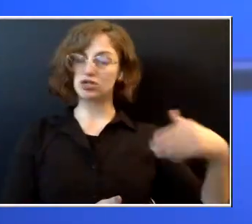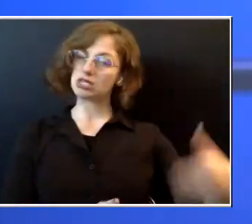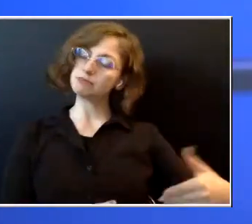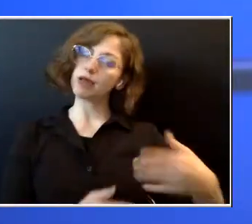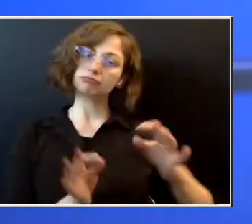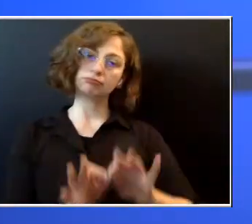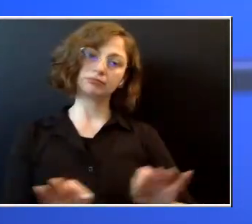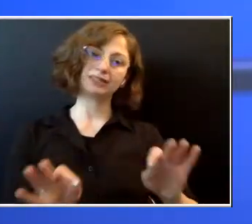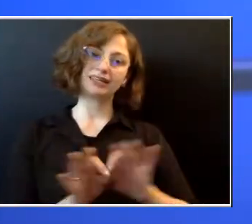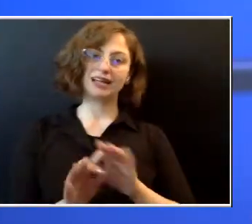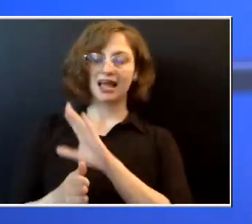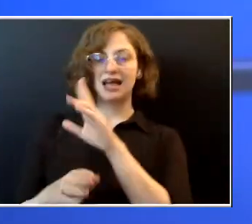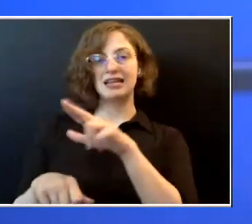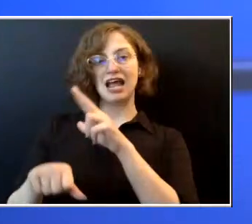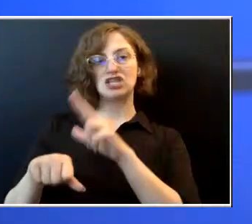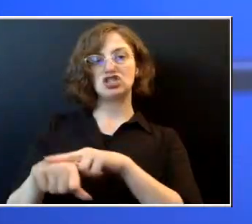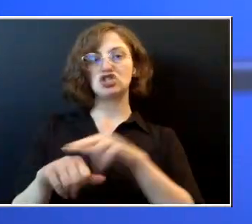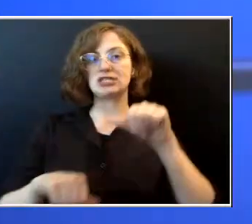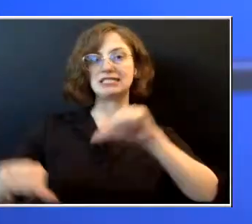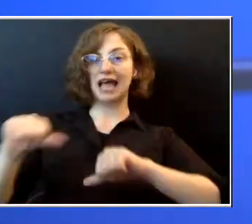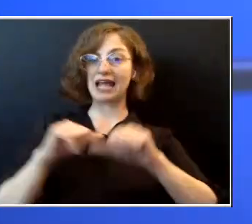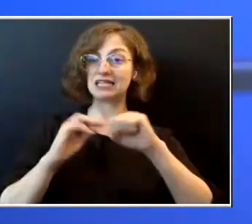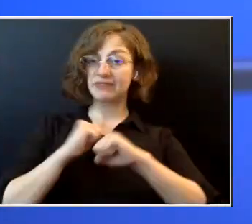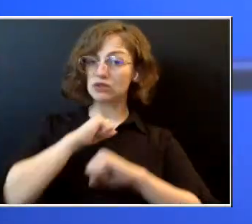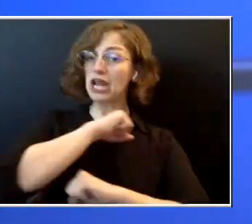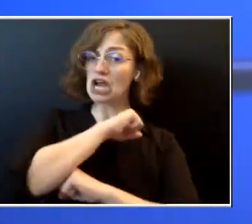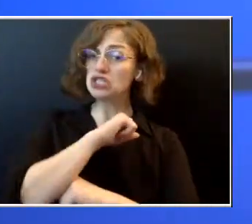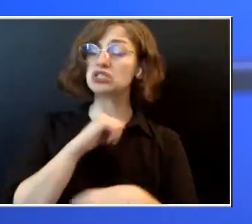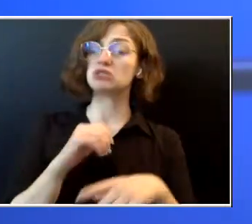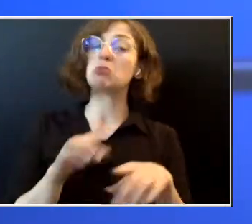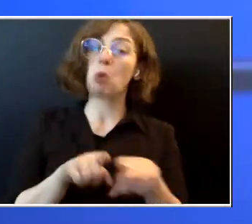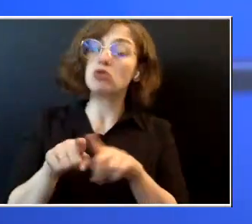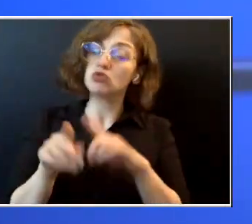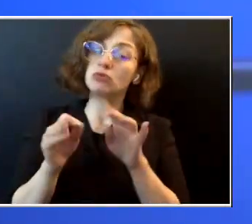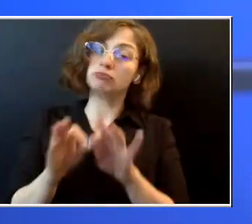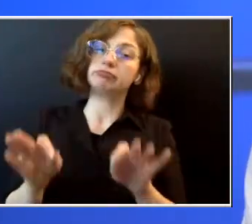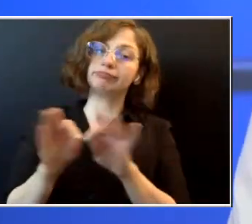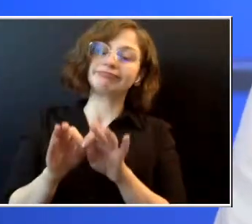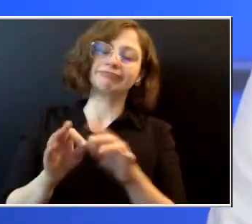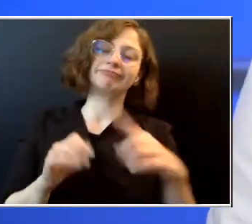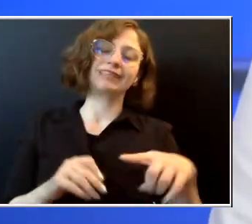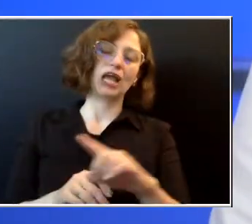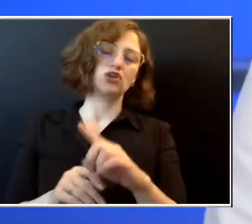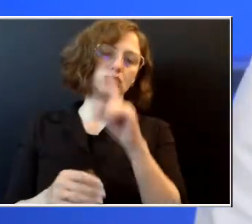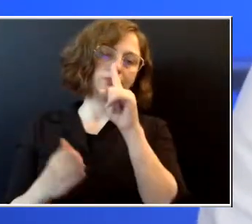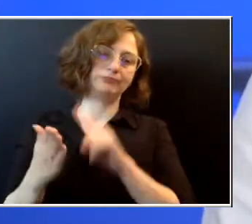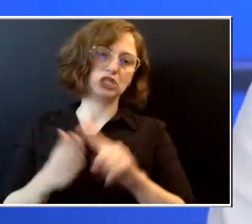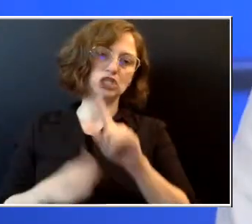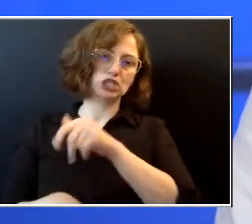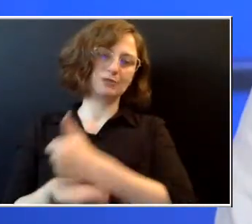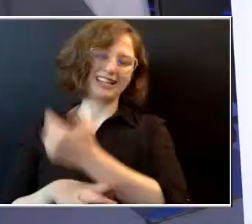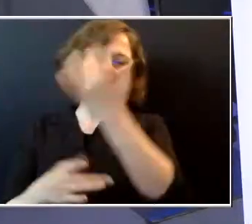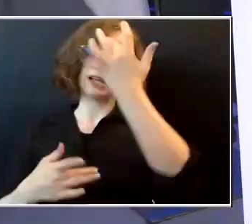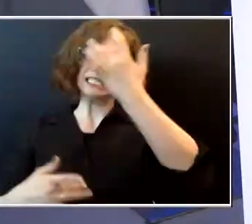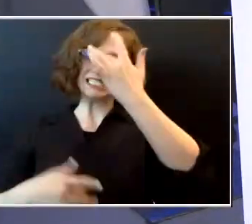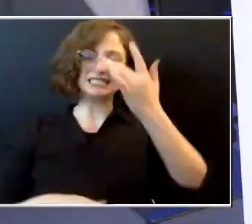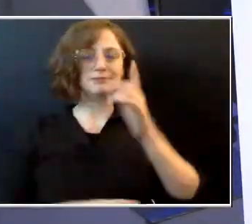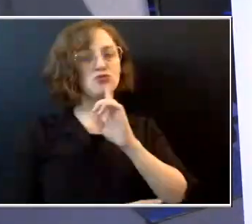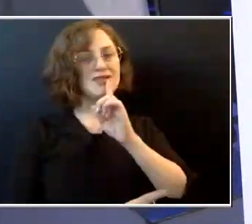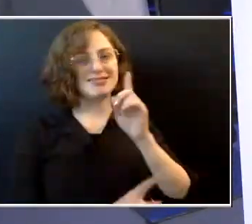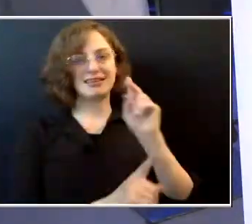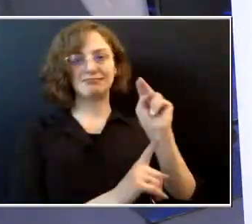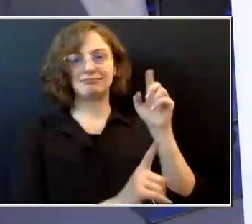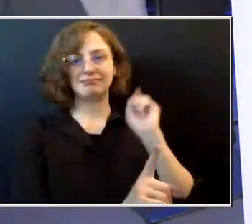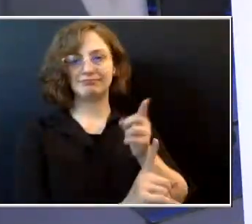as a biomedical center that does disease-based research, the NIH is really the gold standard for. Tell us a little bit about the research you've